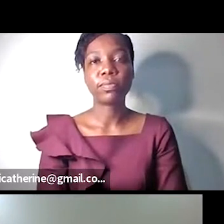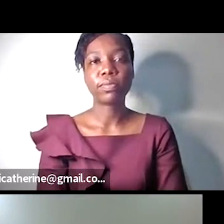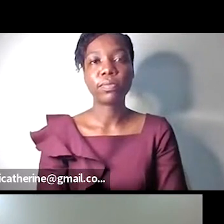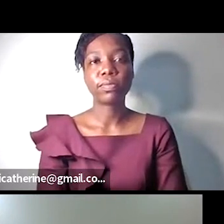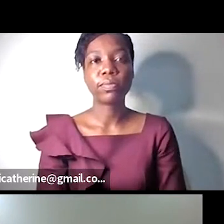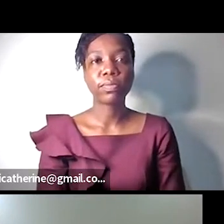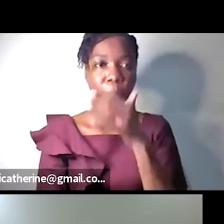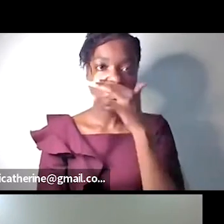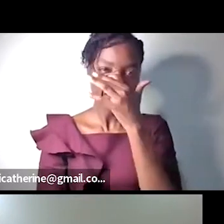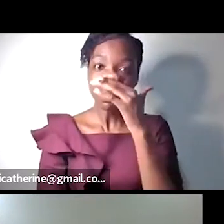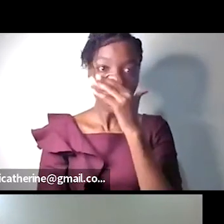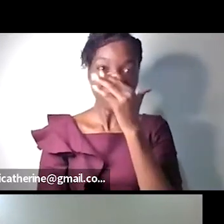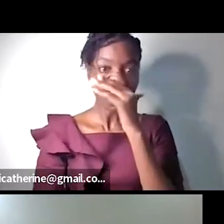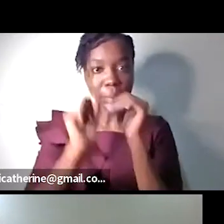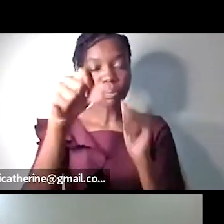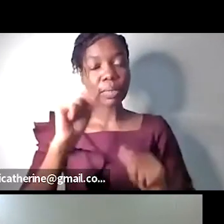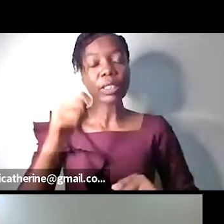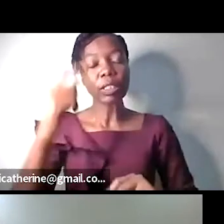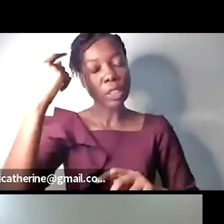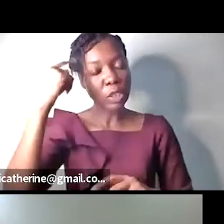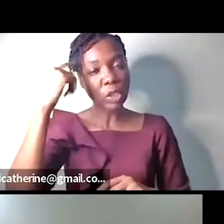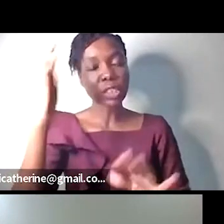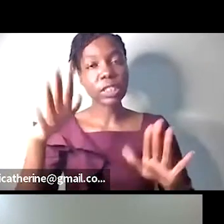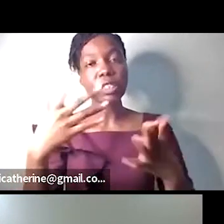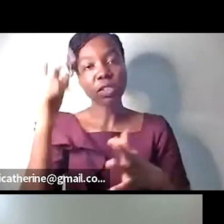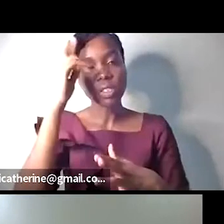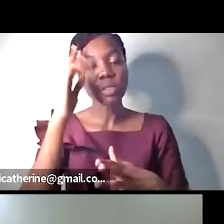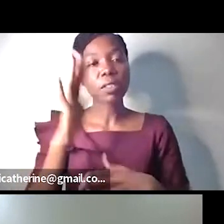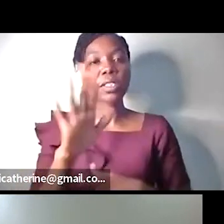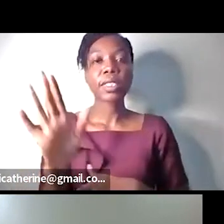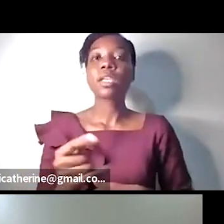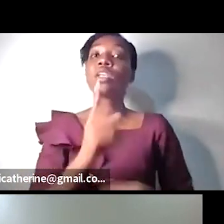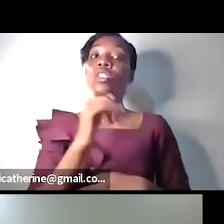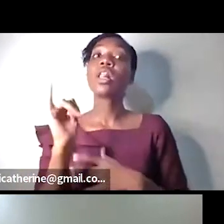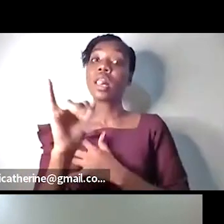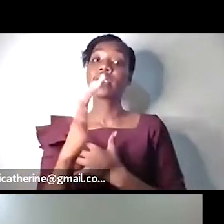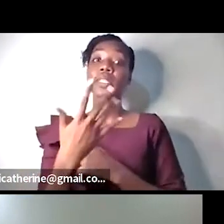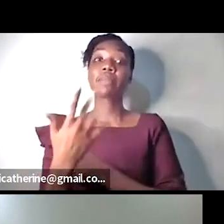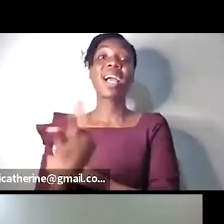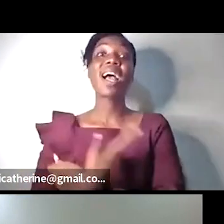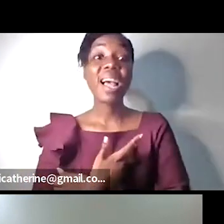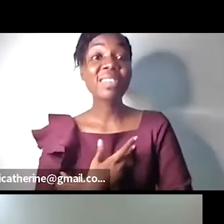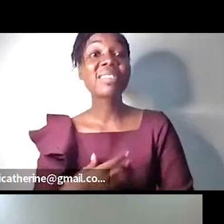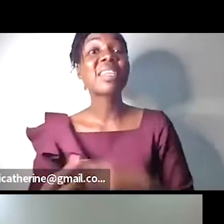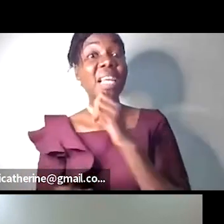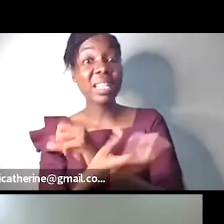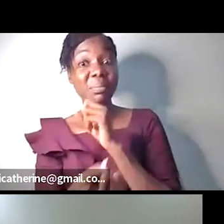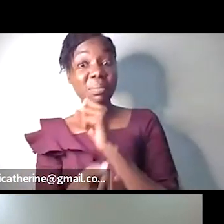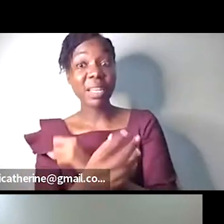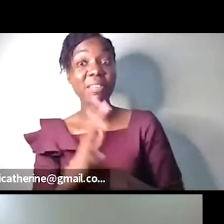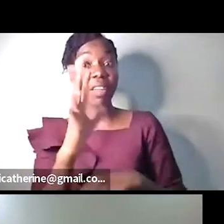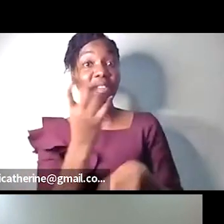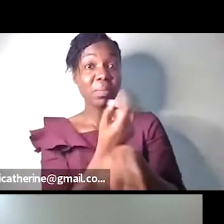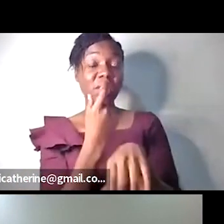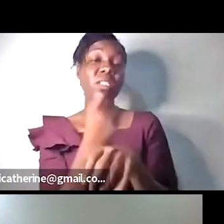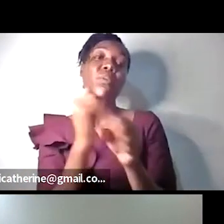How do you discover your purpose? That is a real, it's nothing we can be able to do in 5 minutes. But I will tell you this,